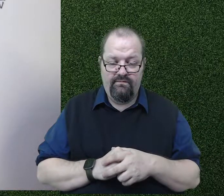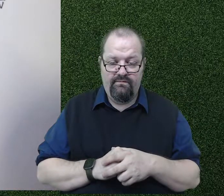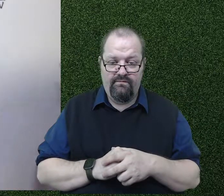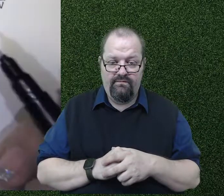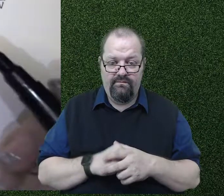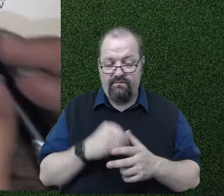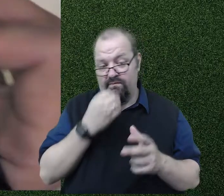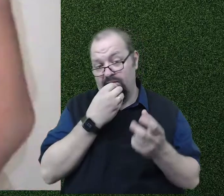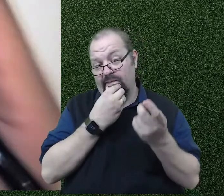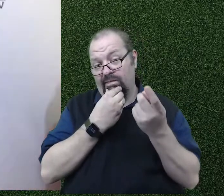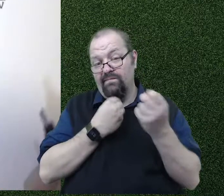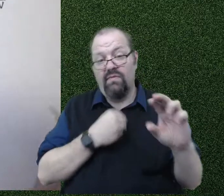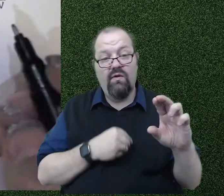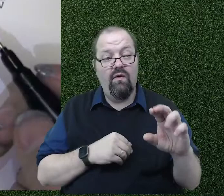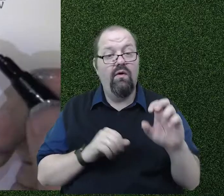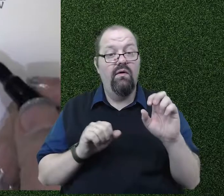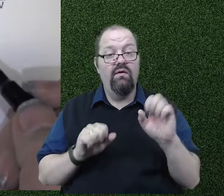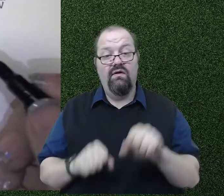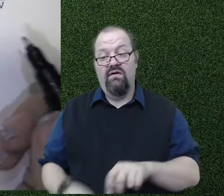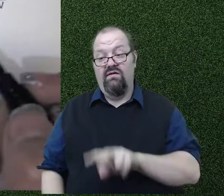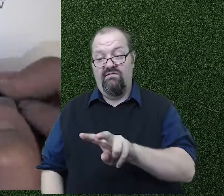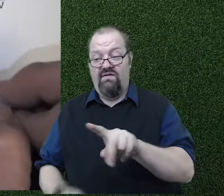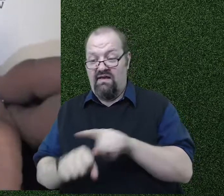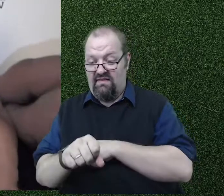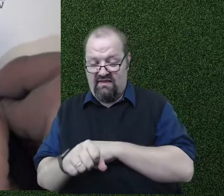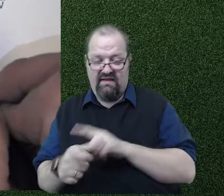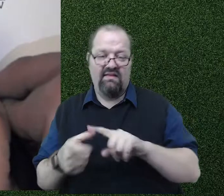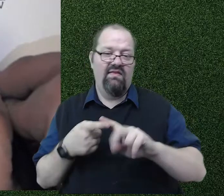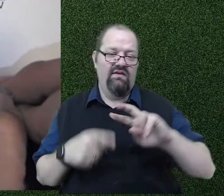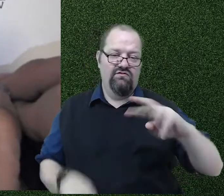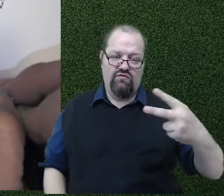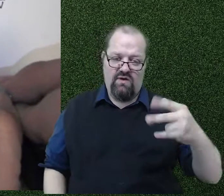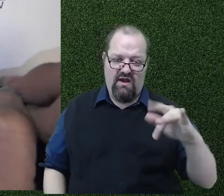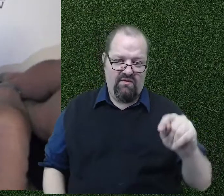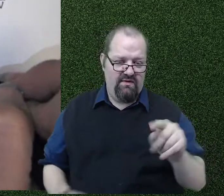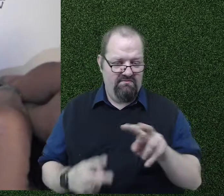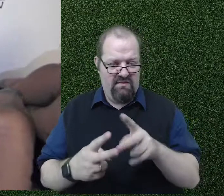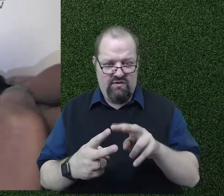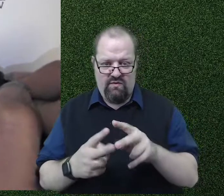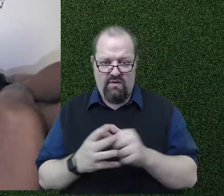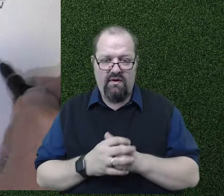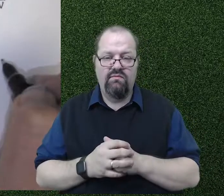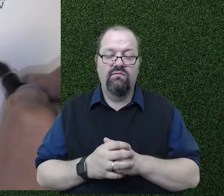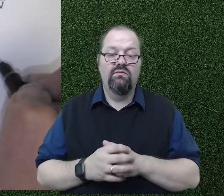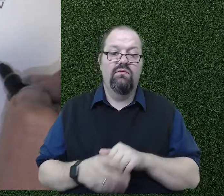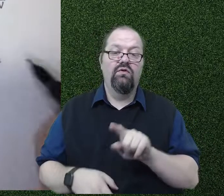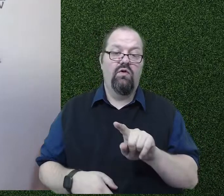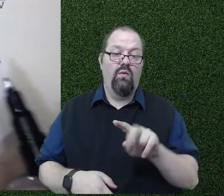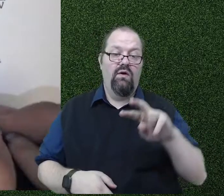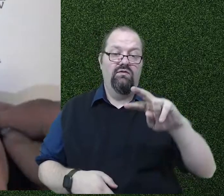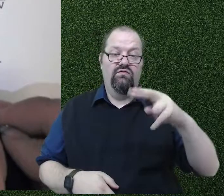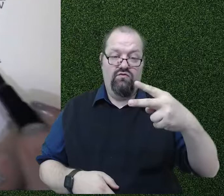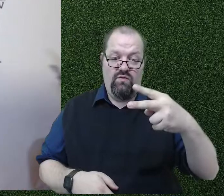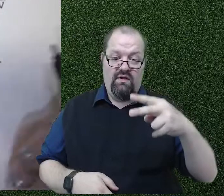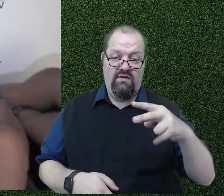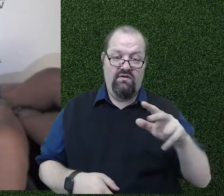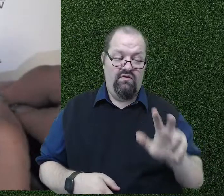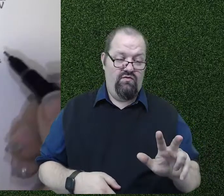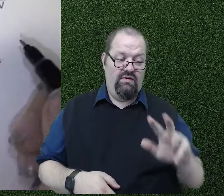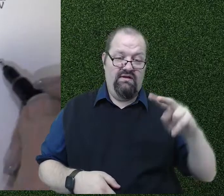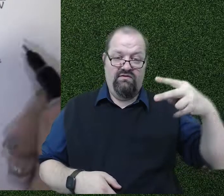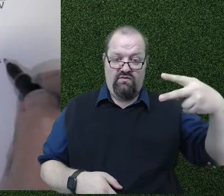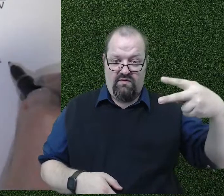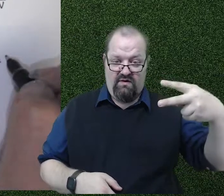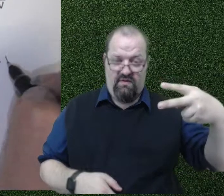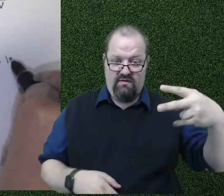Or you could take the length and then square it. That would work too. So we're going to have 1 squared plus 3 squared. So that's